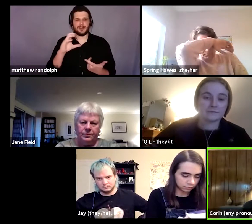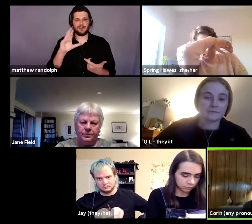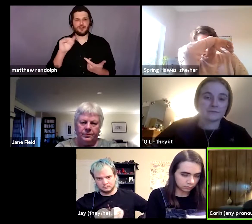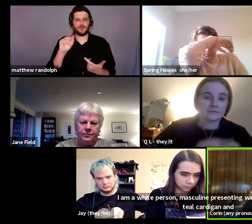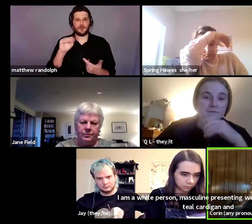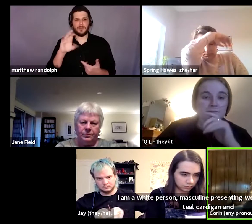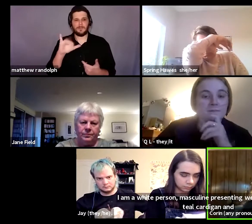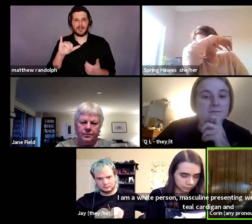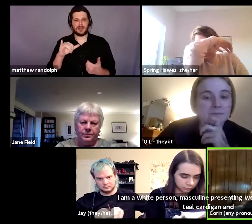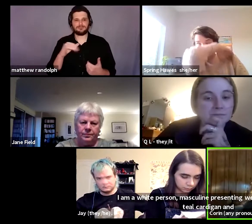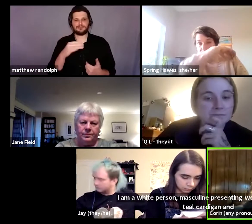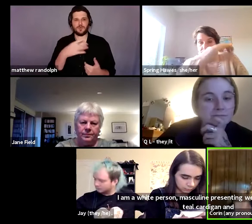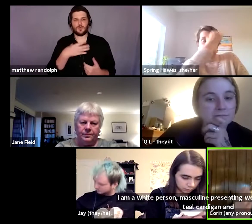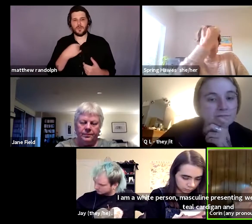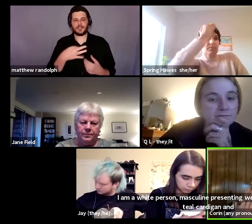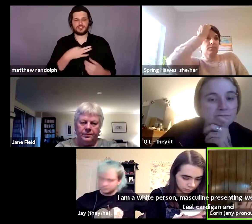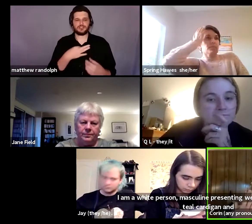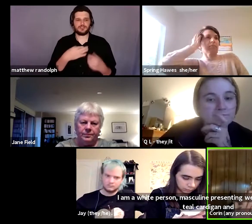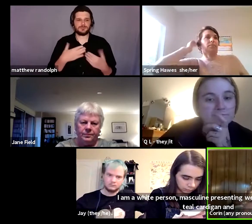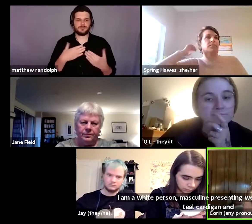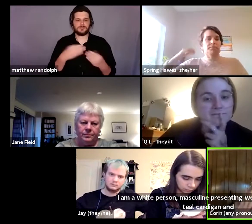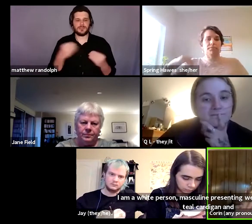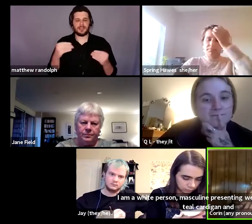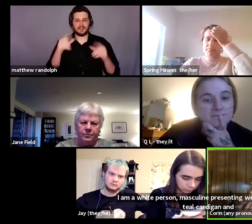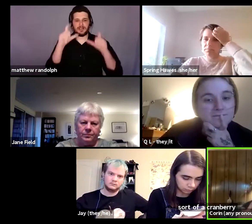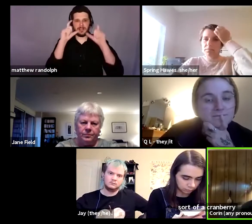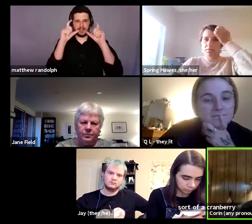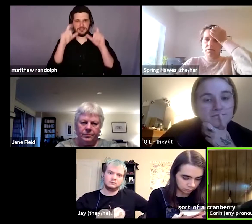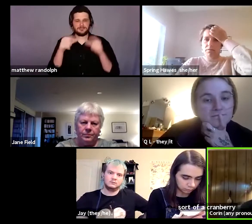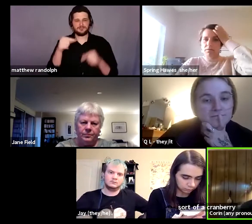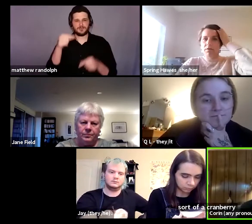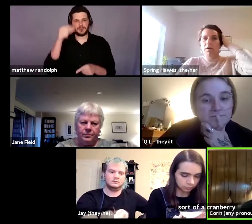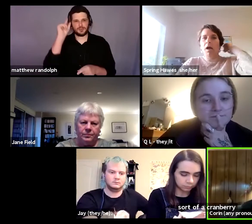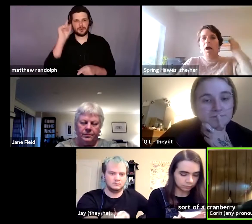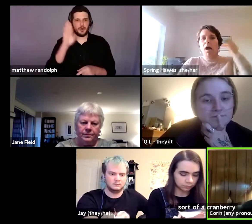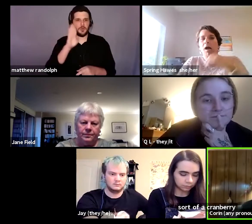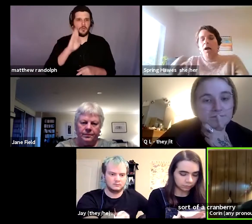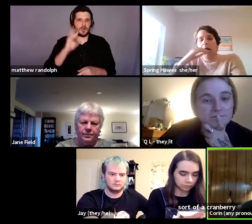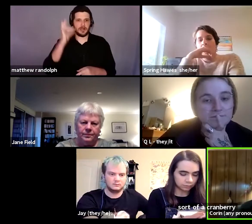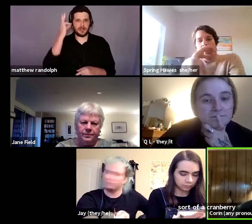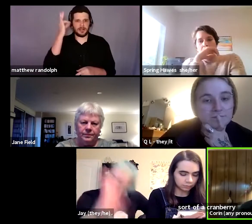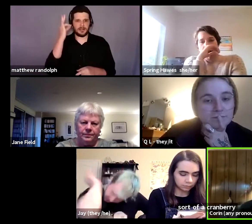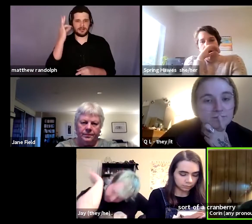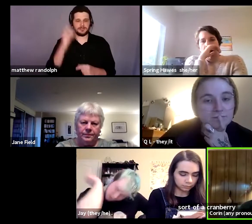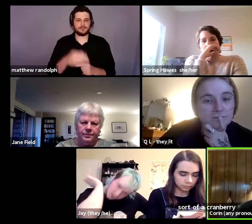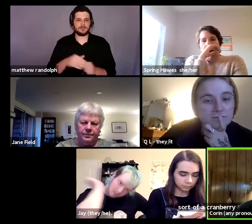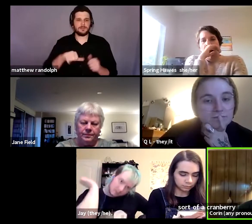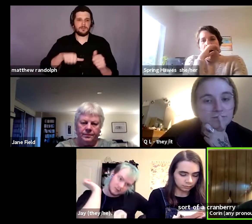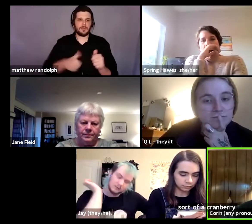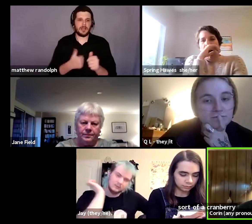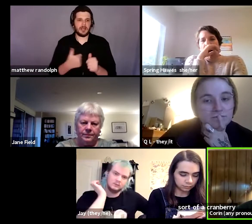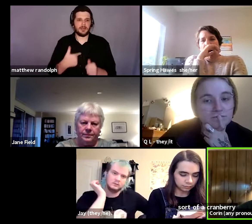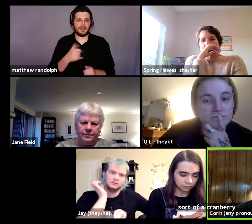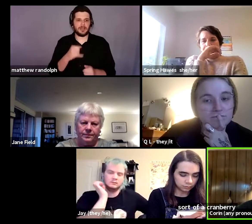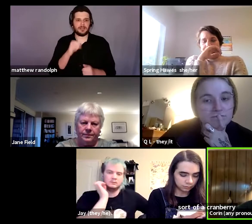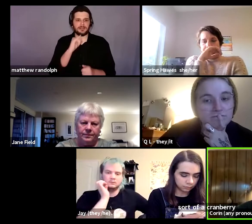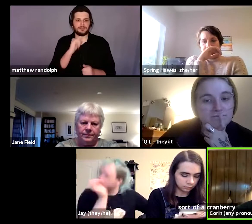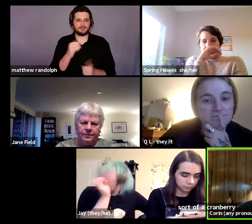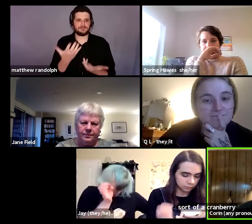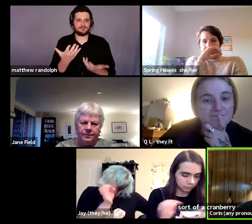and white shirt, and glasses and short brown hair. Behind me is